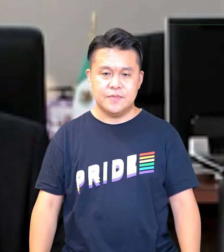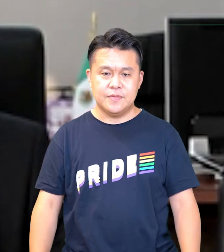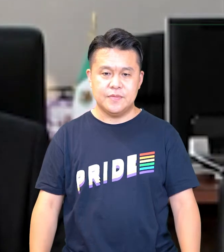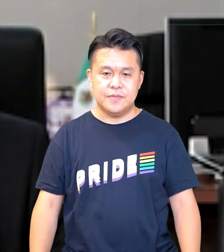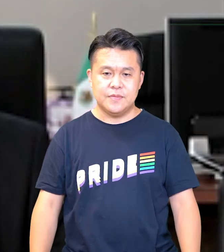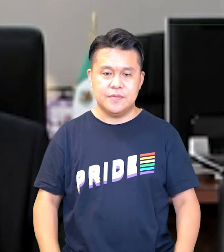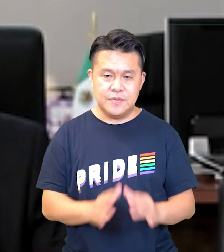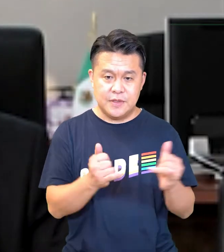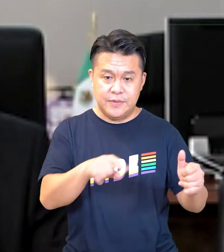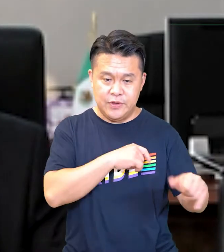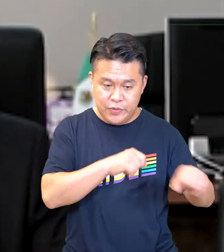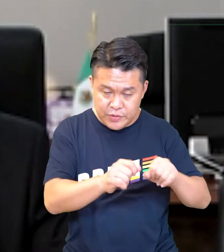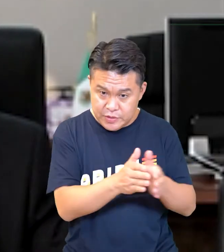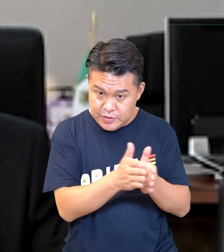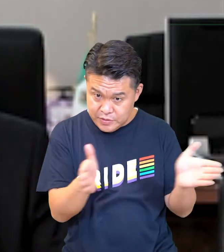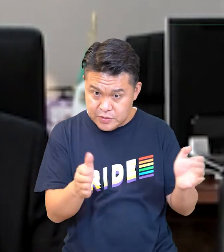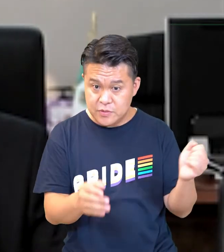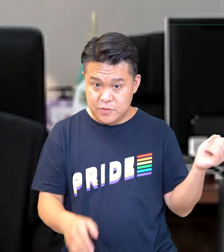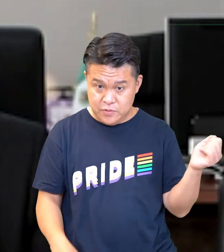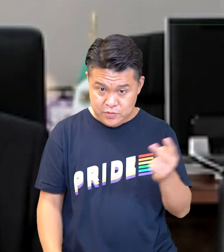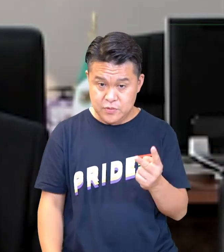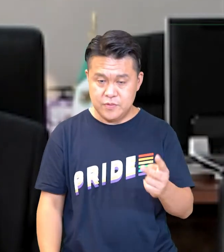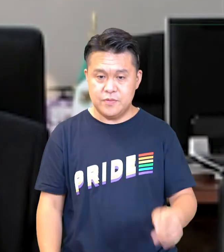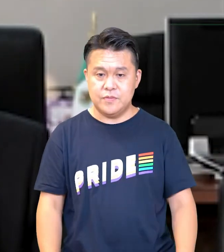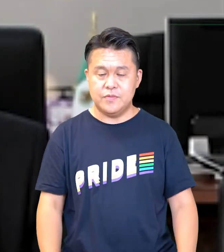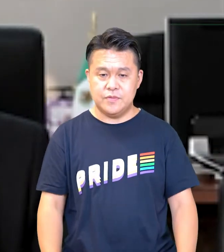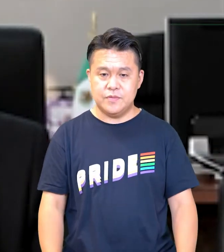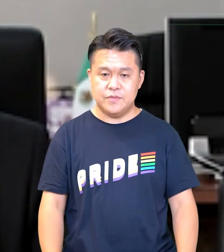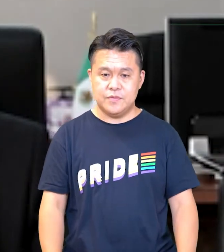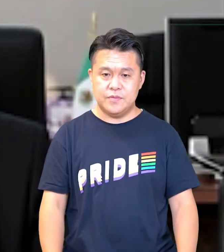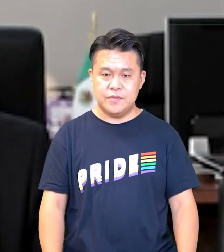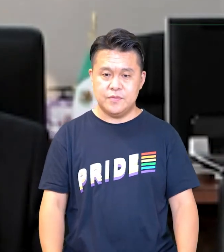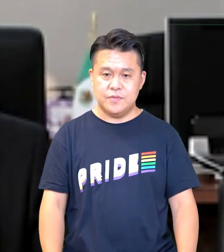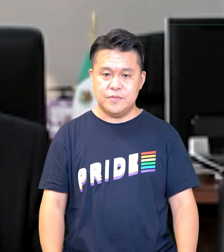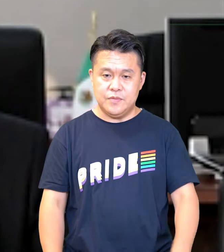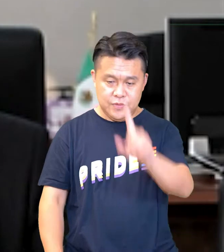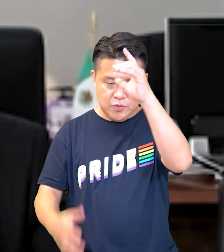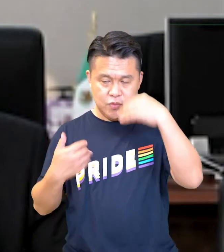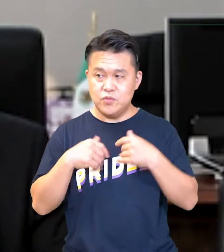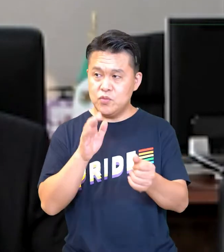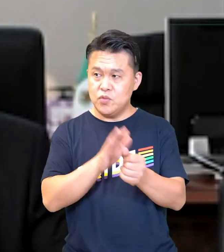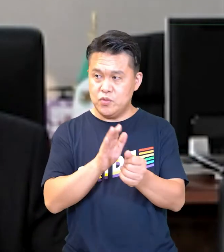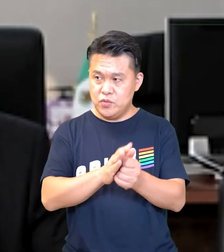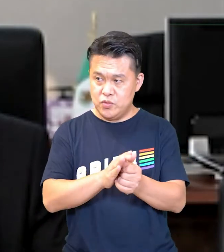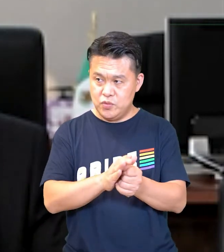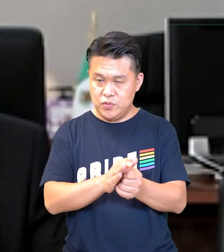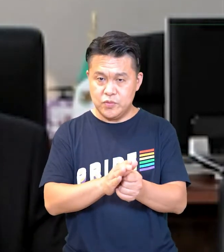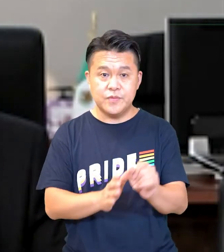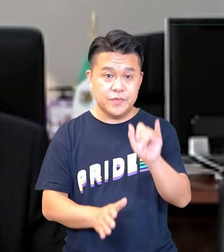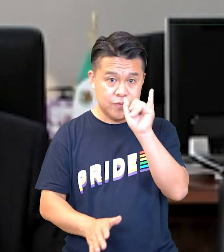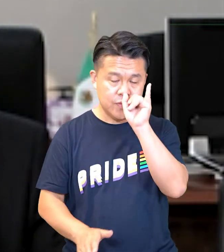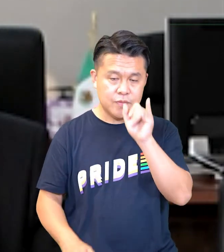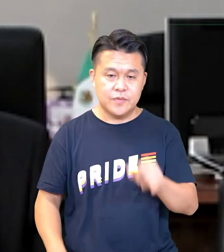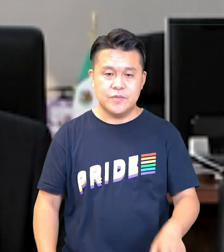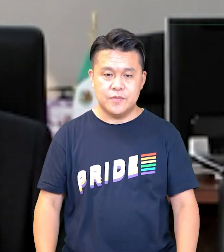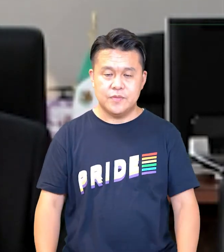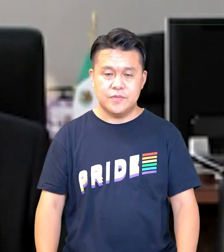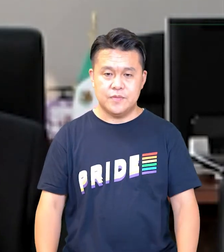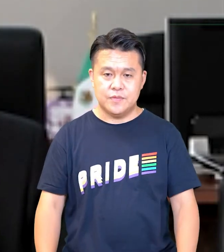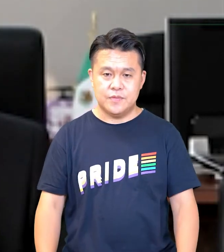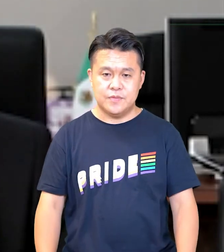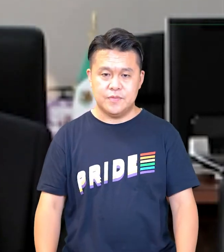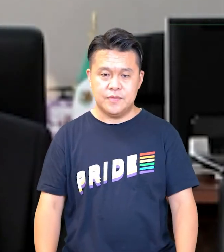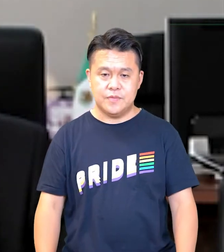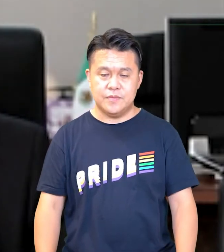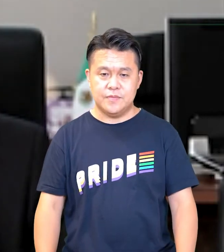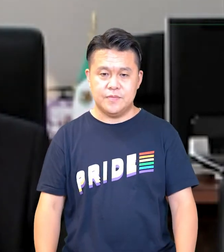It was a bottom-up initiative, but which had at the same time the support from